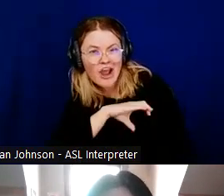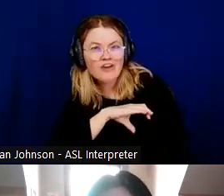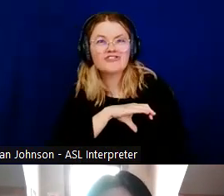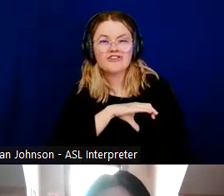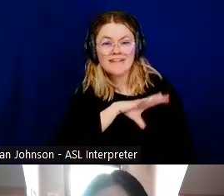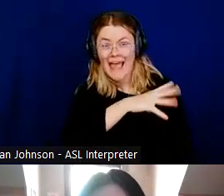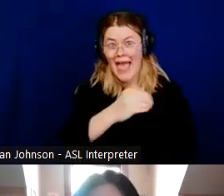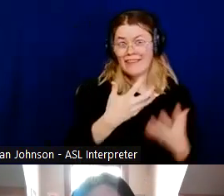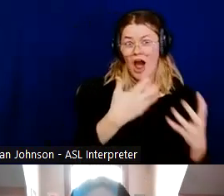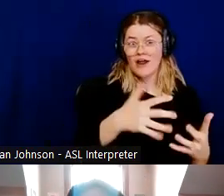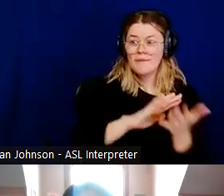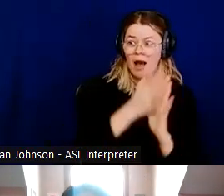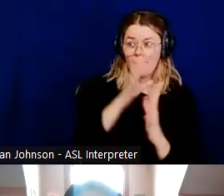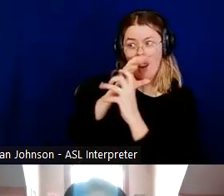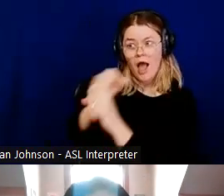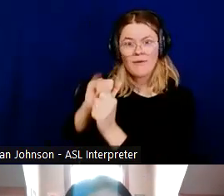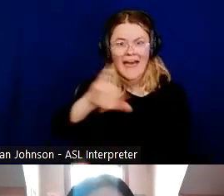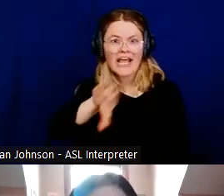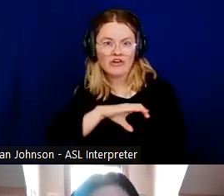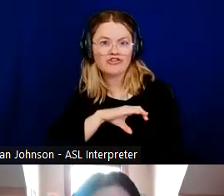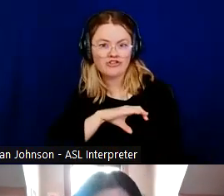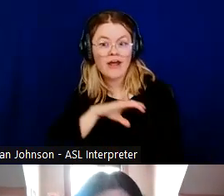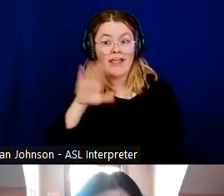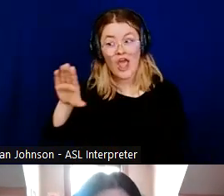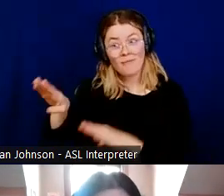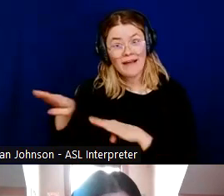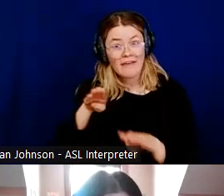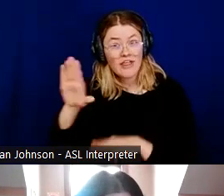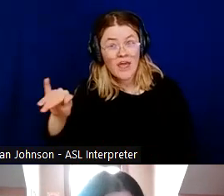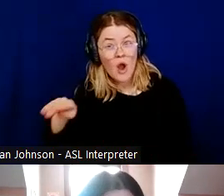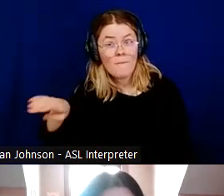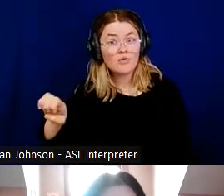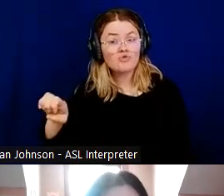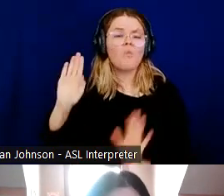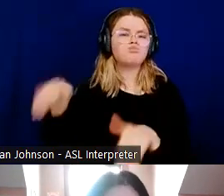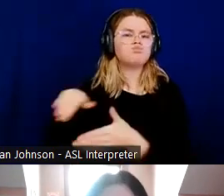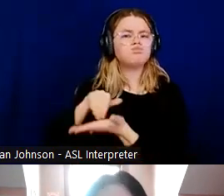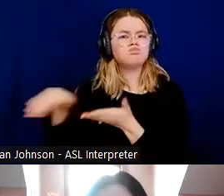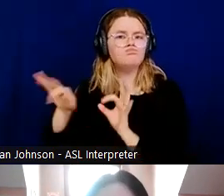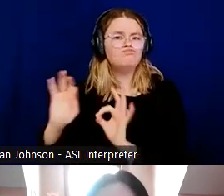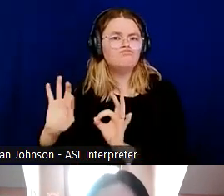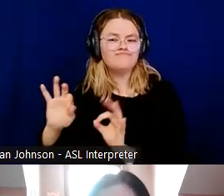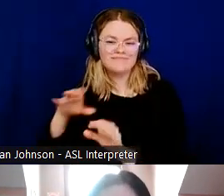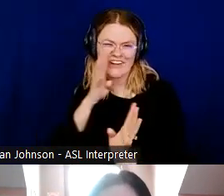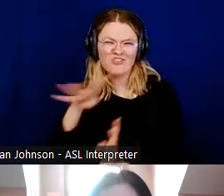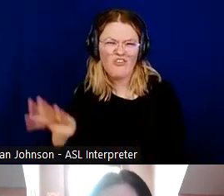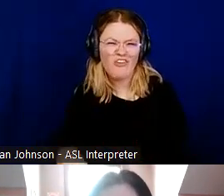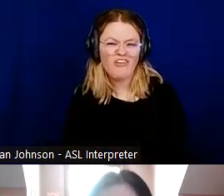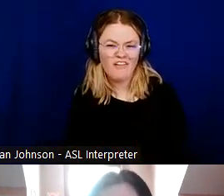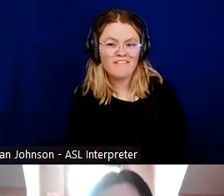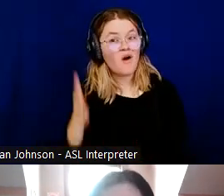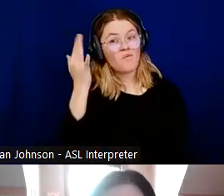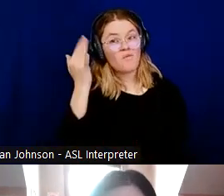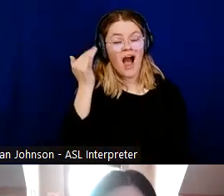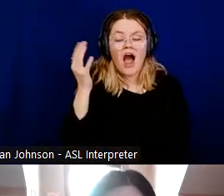them. And their abusive actions are often justified and ignored because it makes us think that